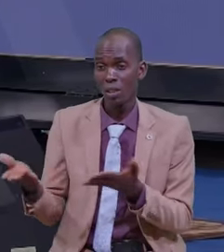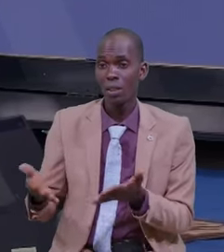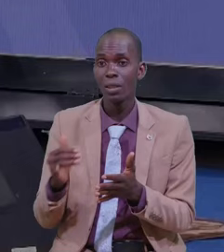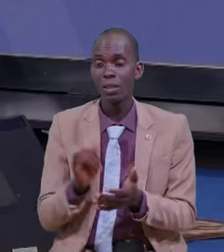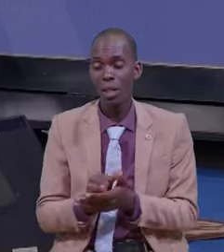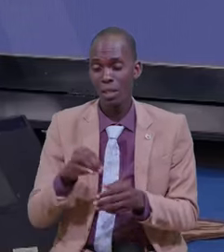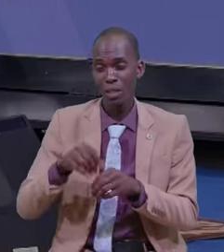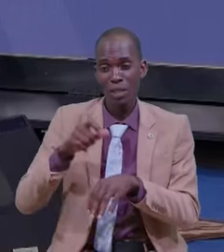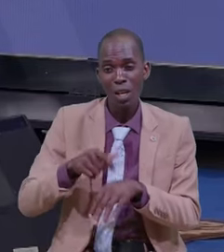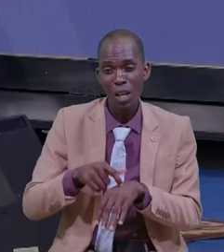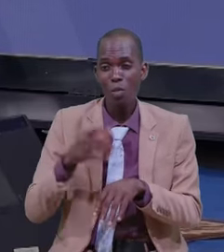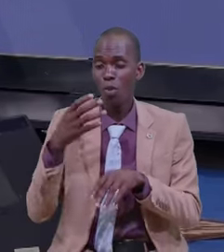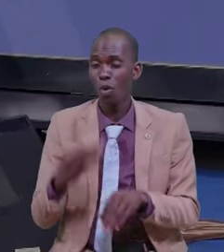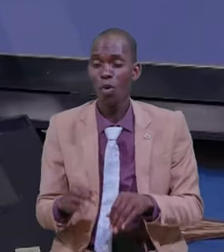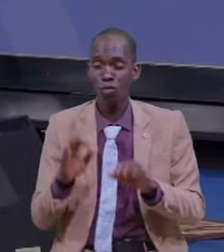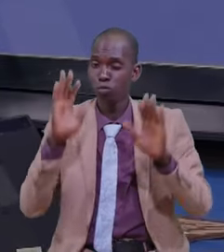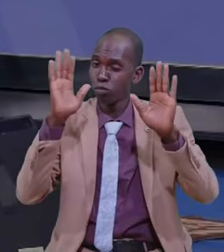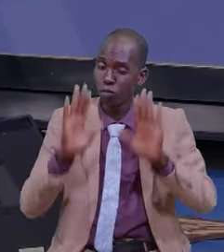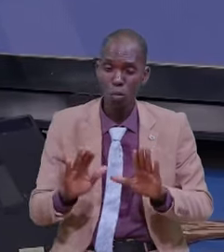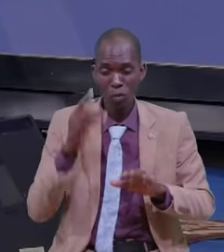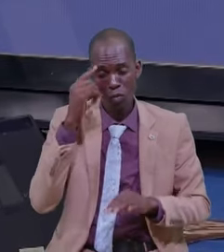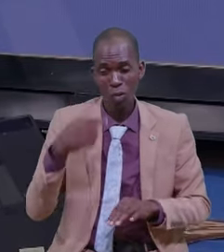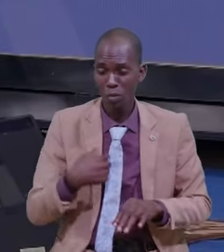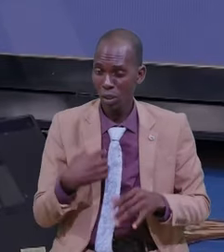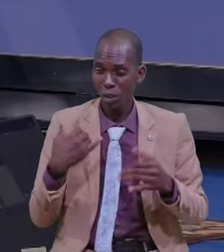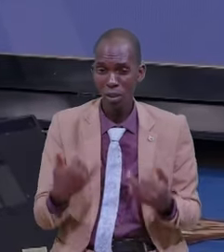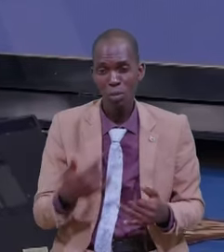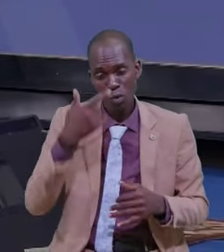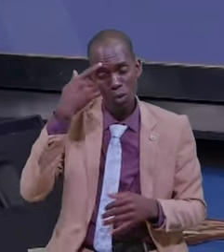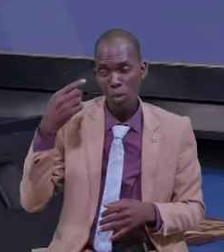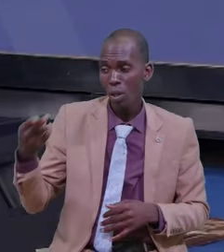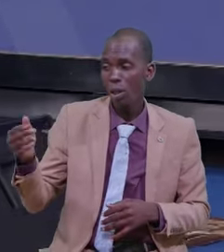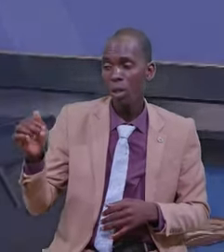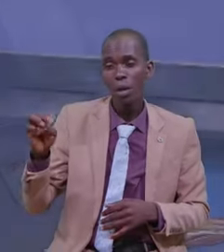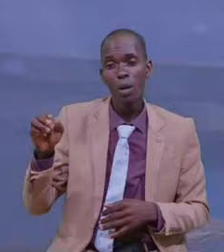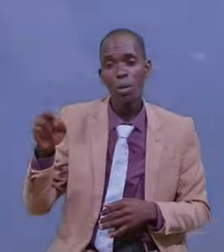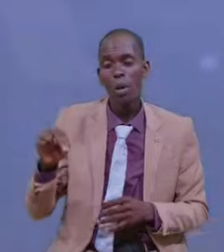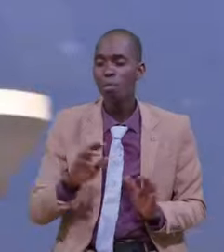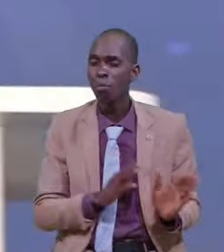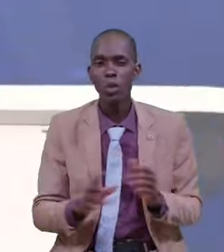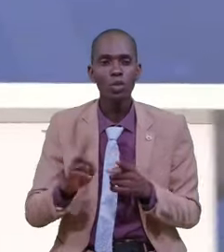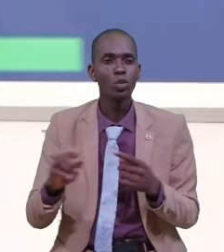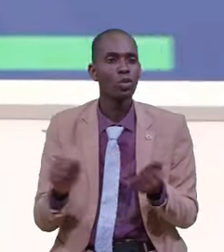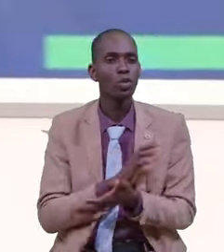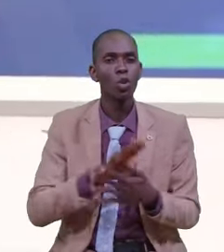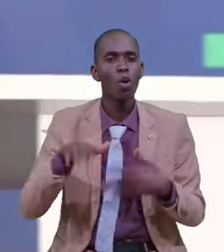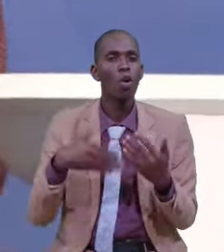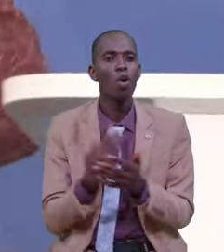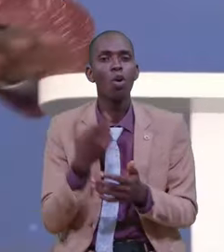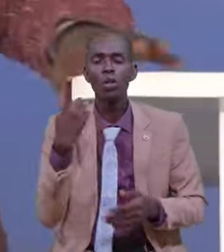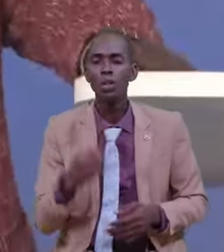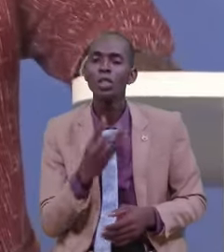Haman has decided he's going to kill all the Jews. And you are there, Esther, help